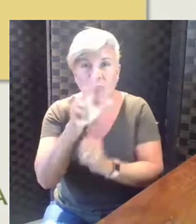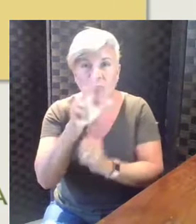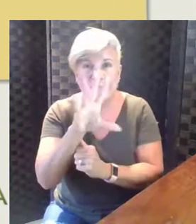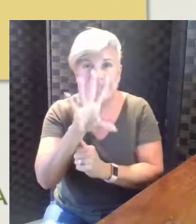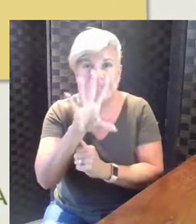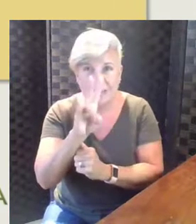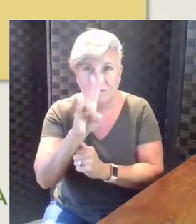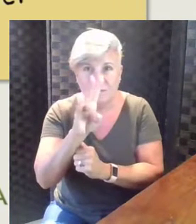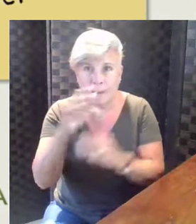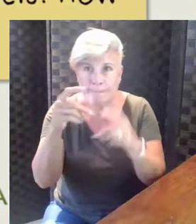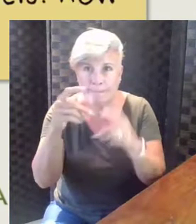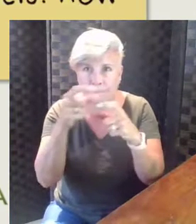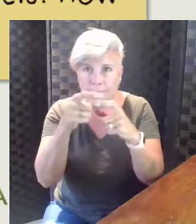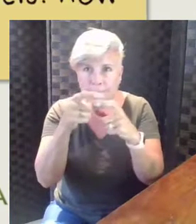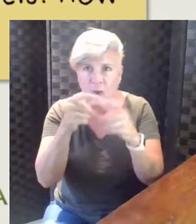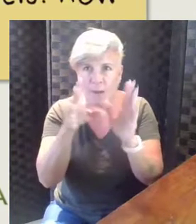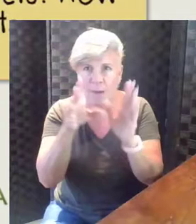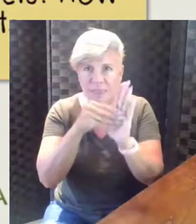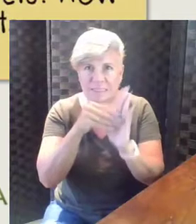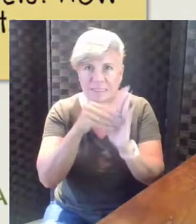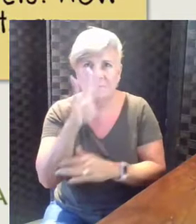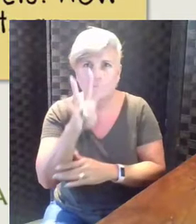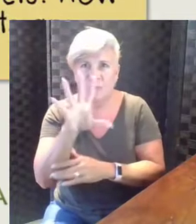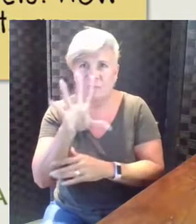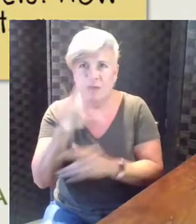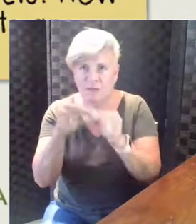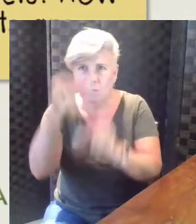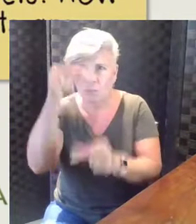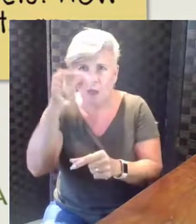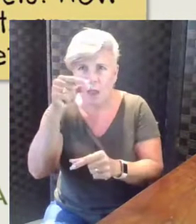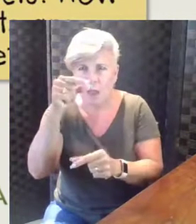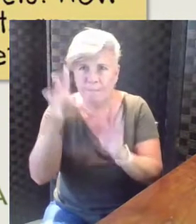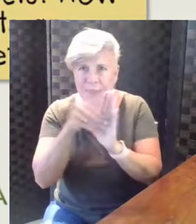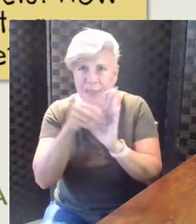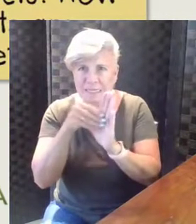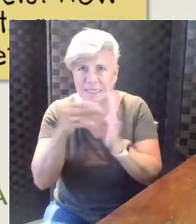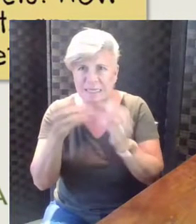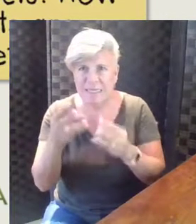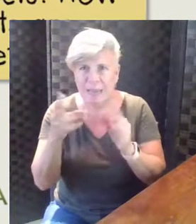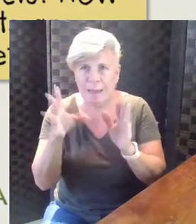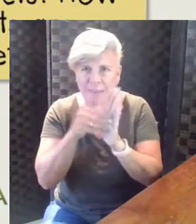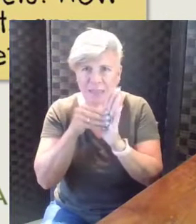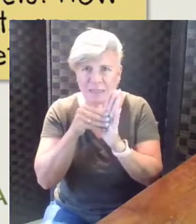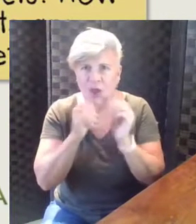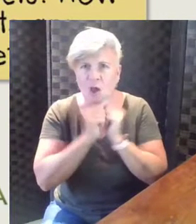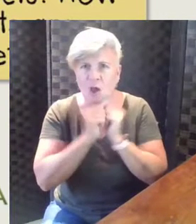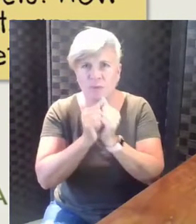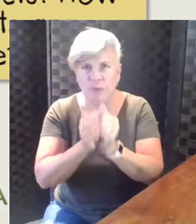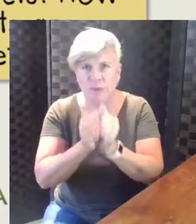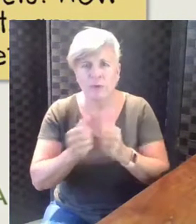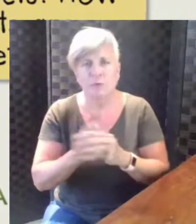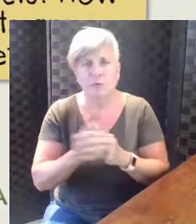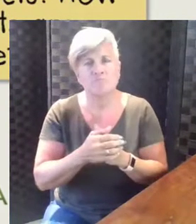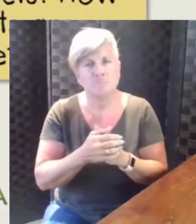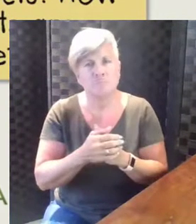with 37 ball magnets and 45 rod magnets. How many magnets are there altogether?